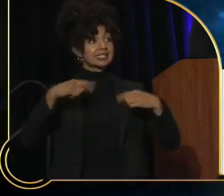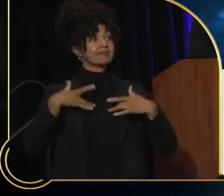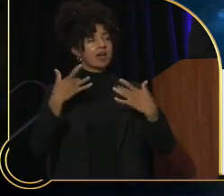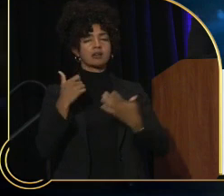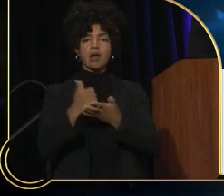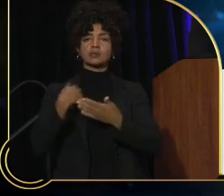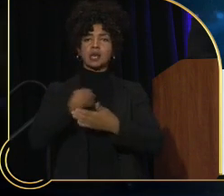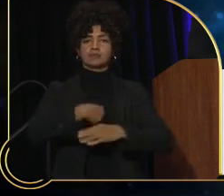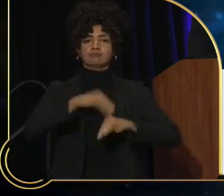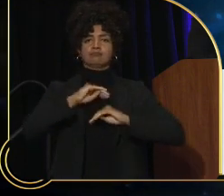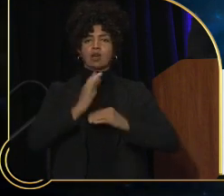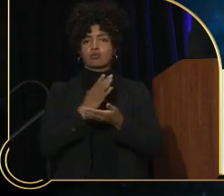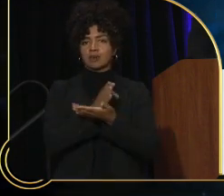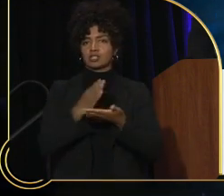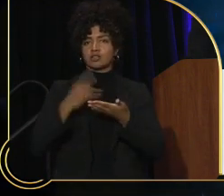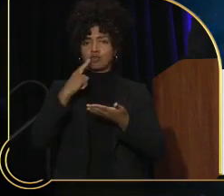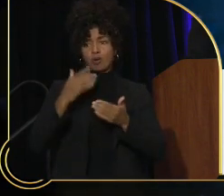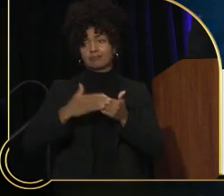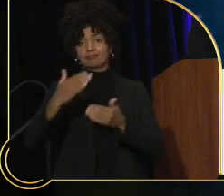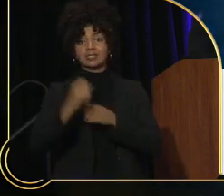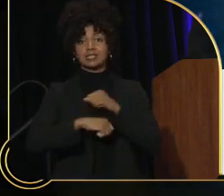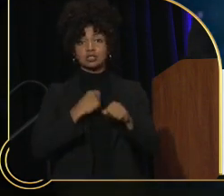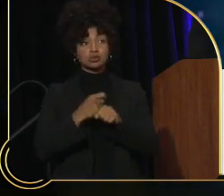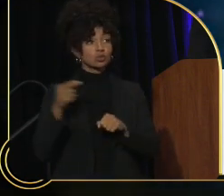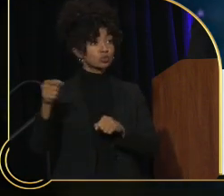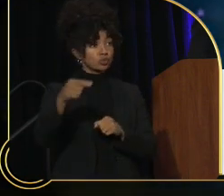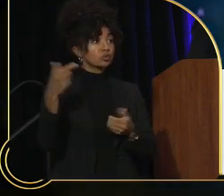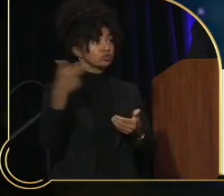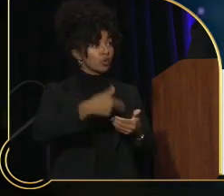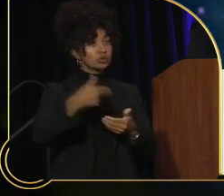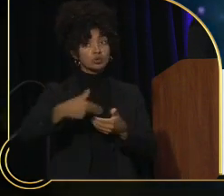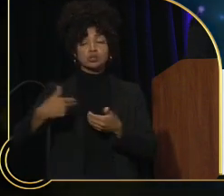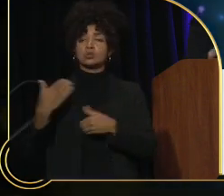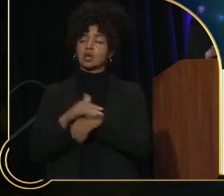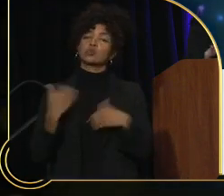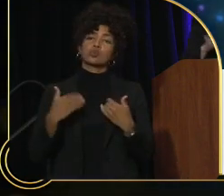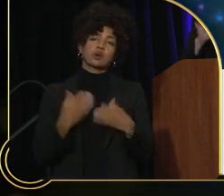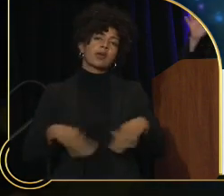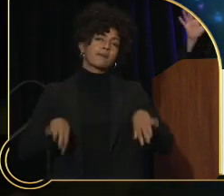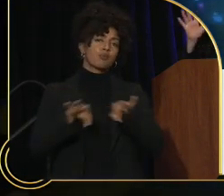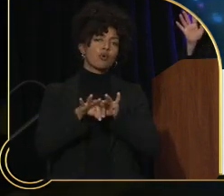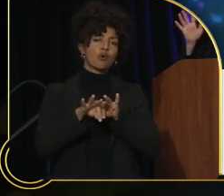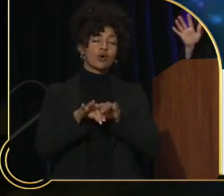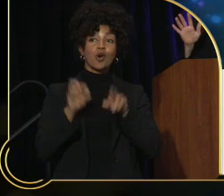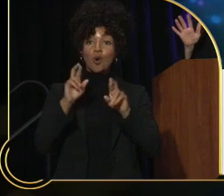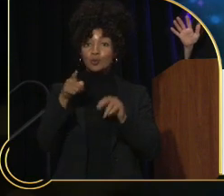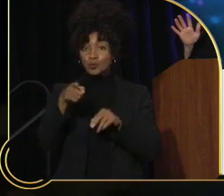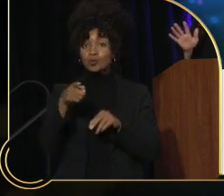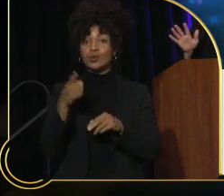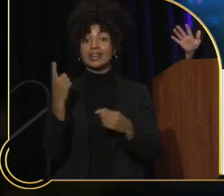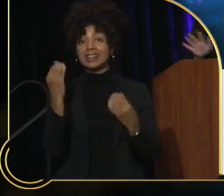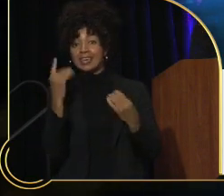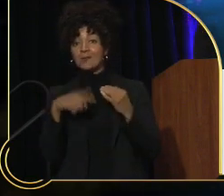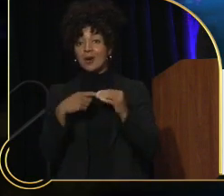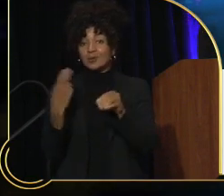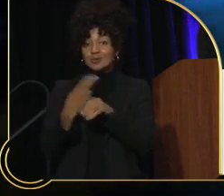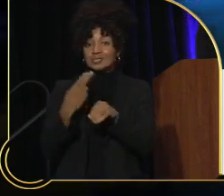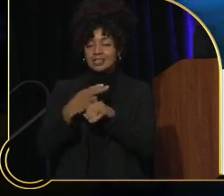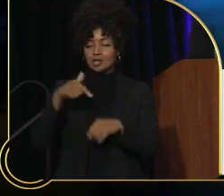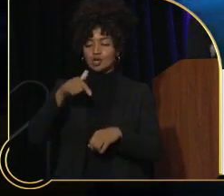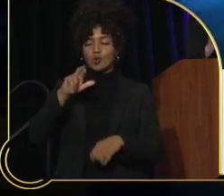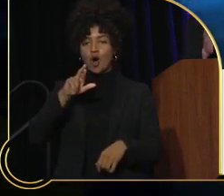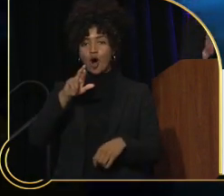your being here is important. And I hope you'll consider using the QR code, how high tech are we,